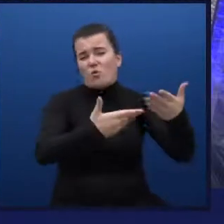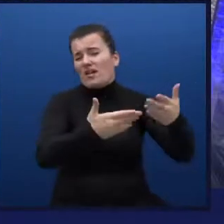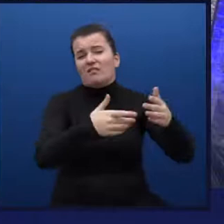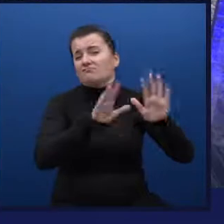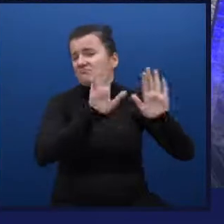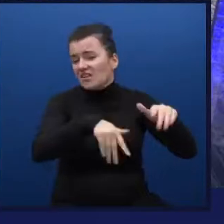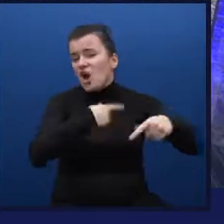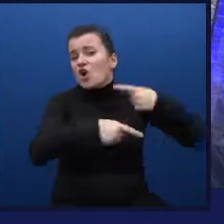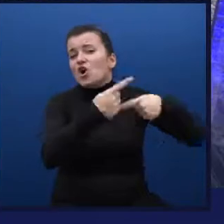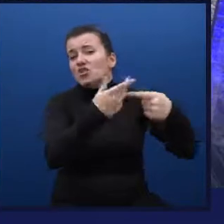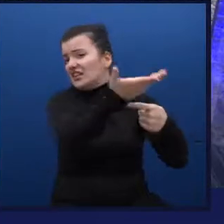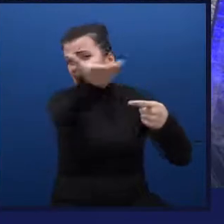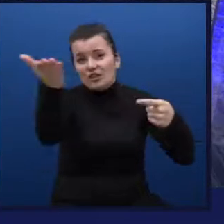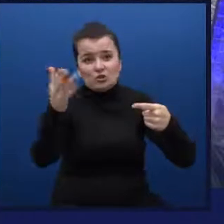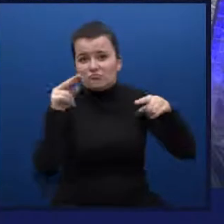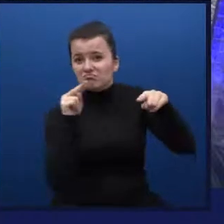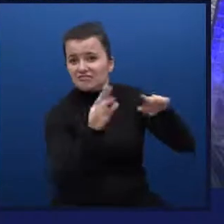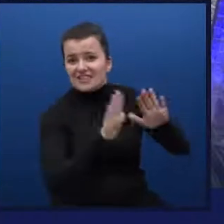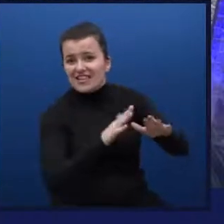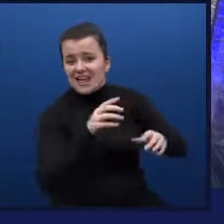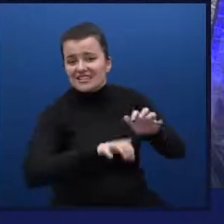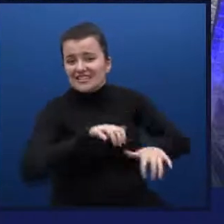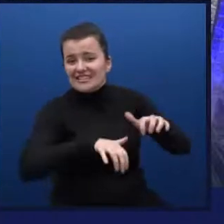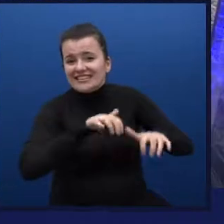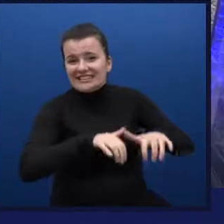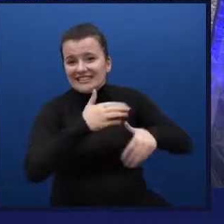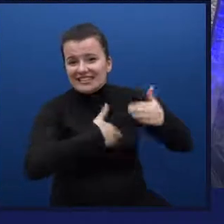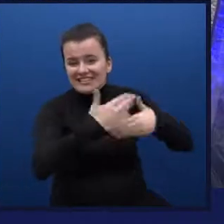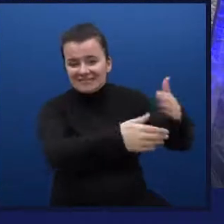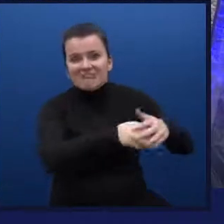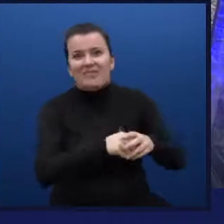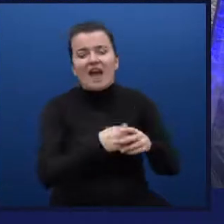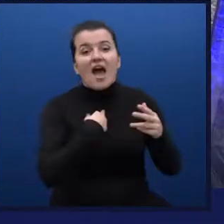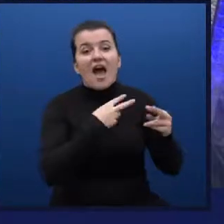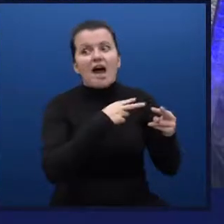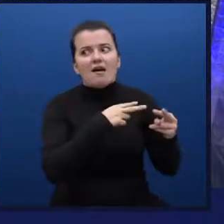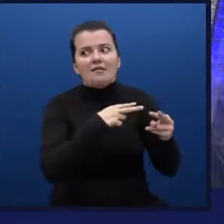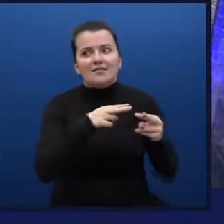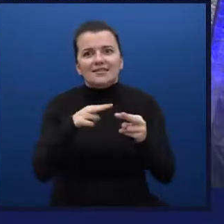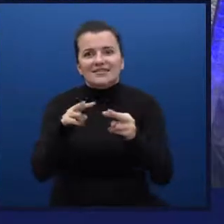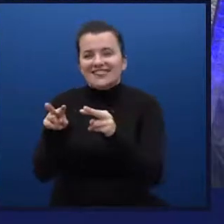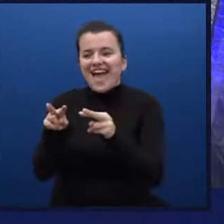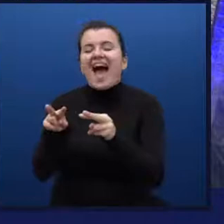well. Let me quickly look up, because we've got a winner